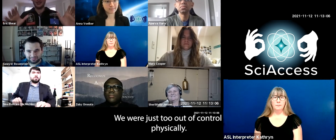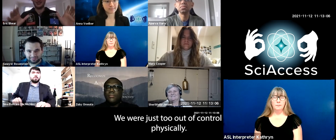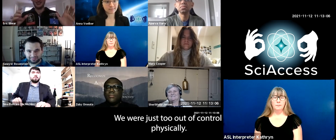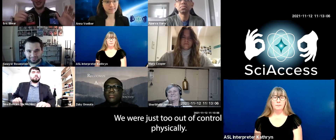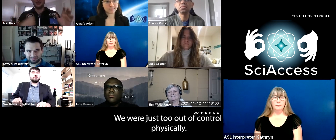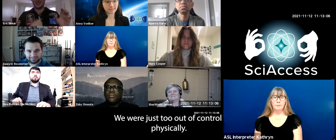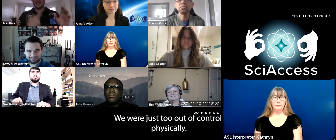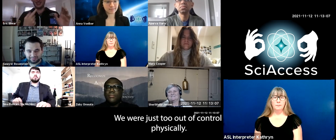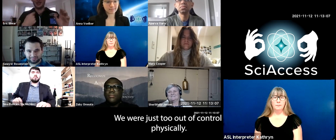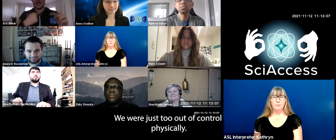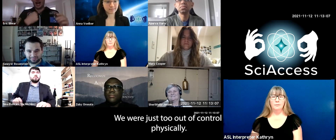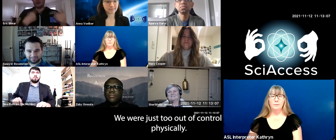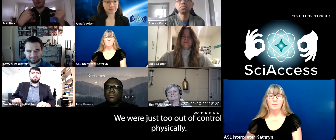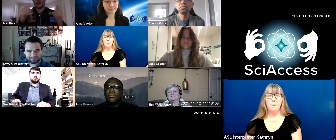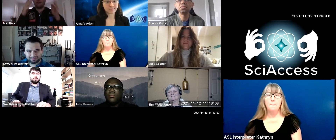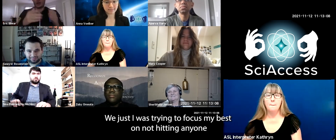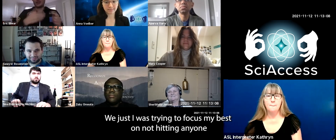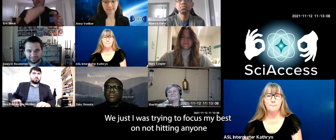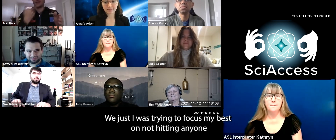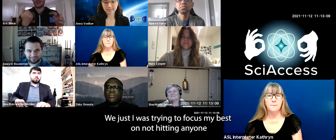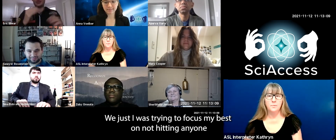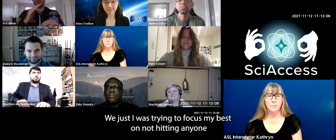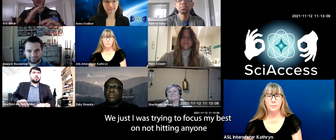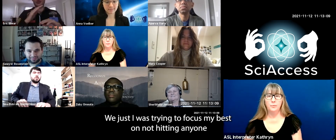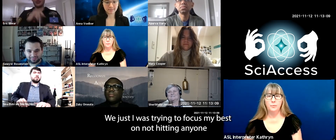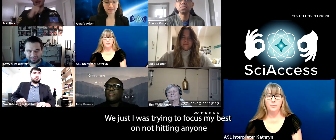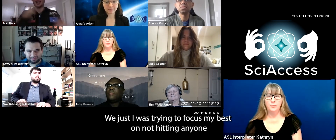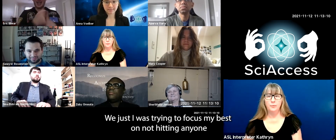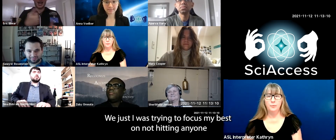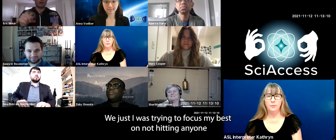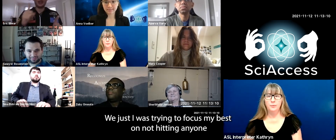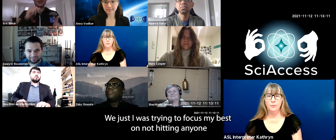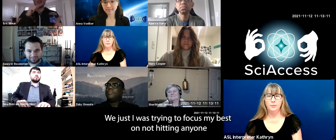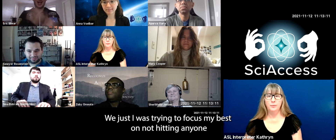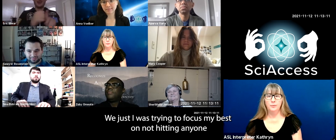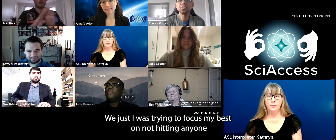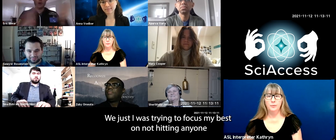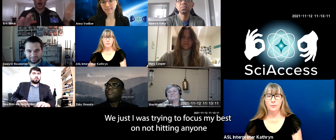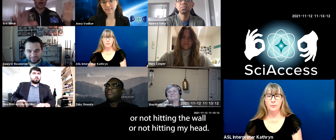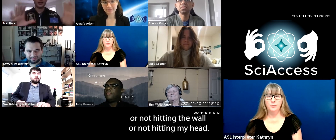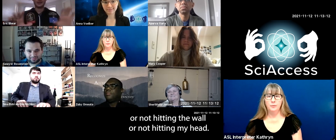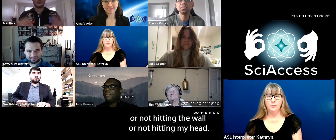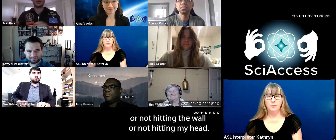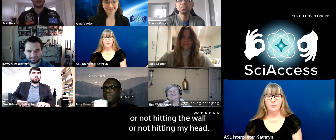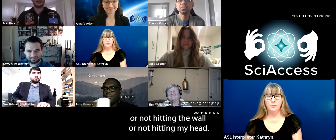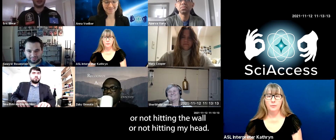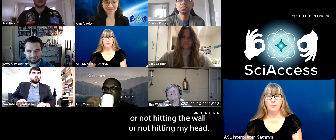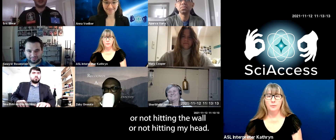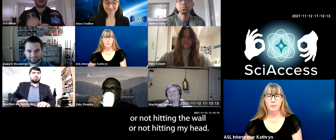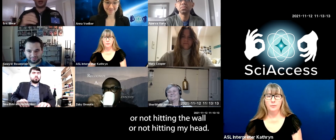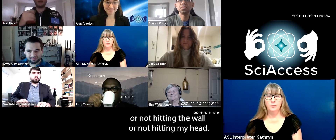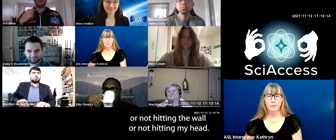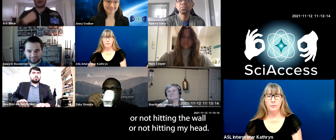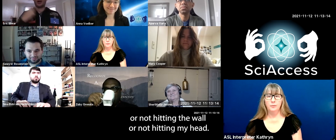We were just too out of control physically. I was trying to focus my best on not hitting anyone or not hitting the wall or